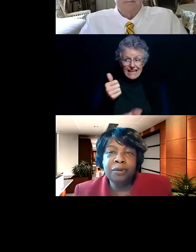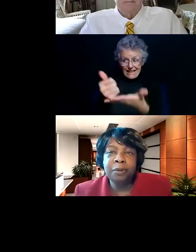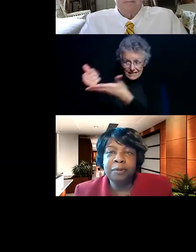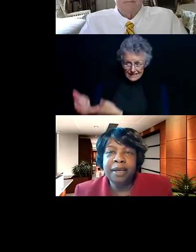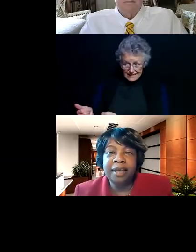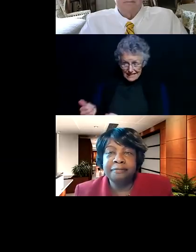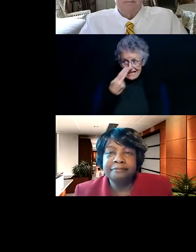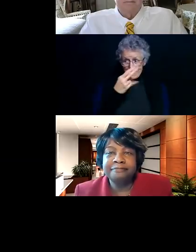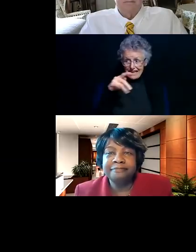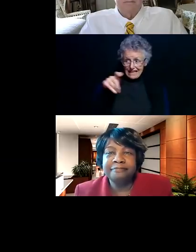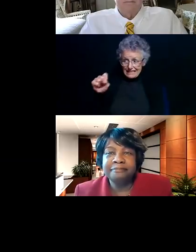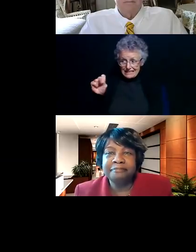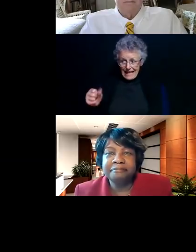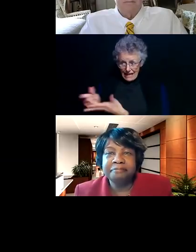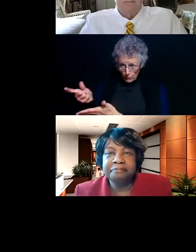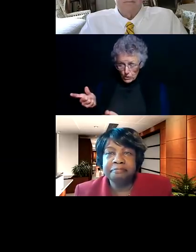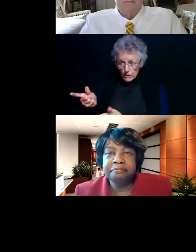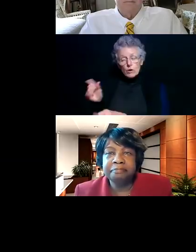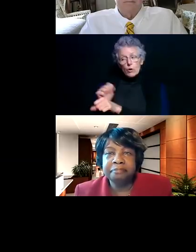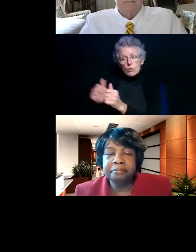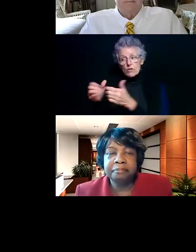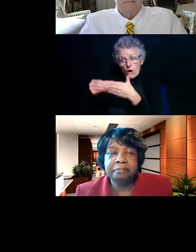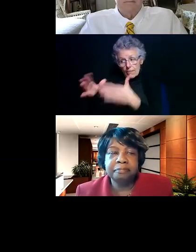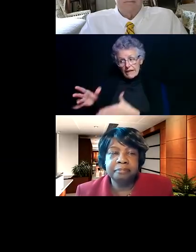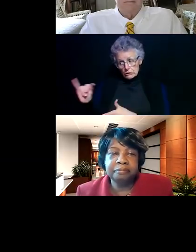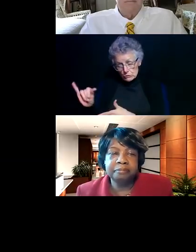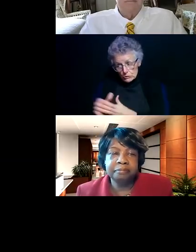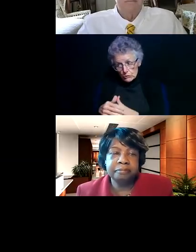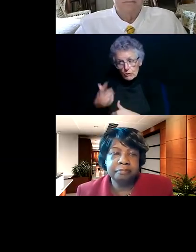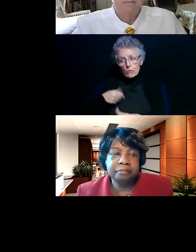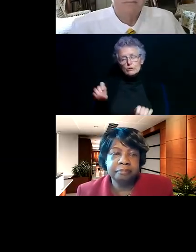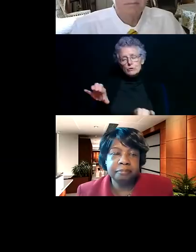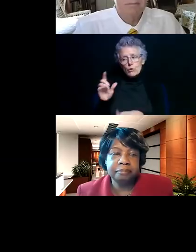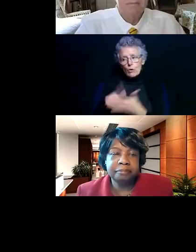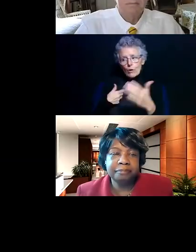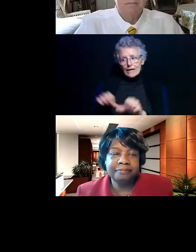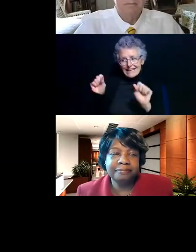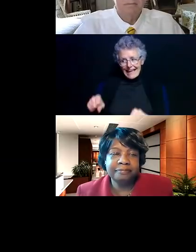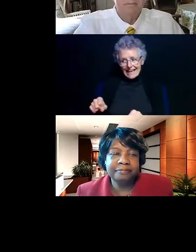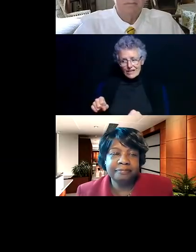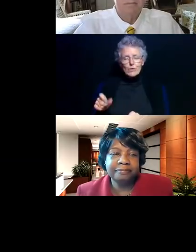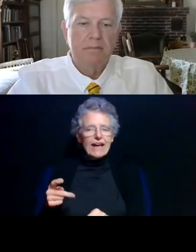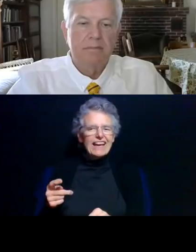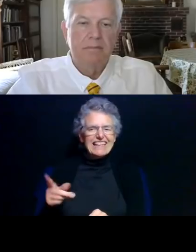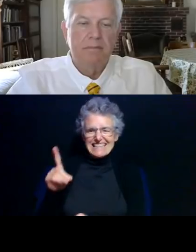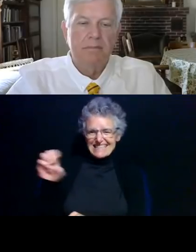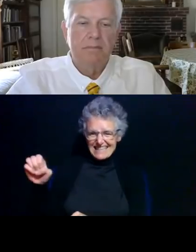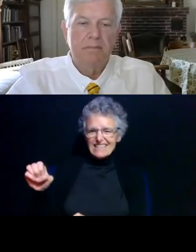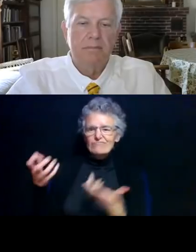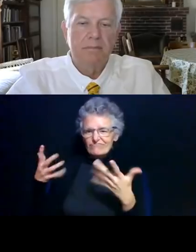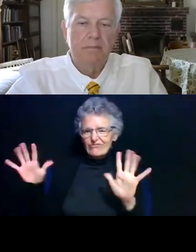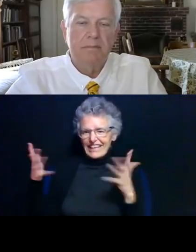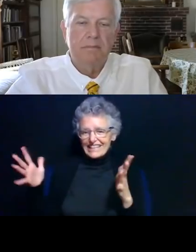we'll do what we can. Very good. Thank you so much, Dee. I will let you go at this point. And